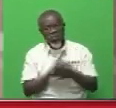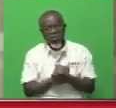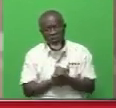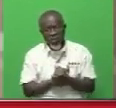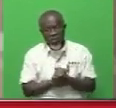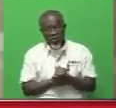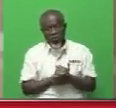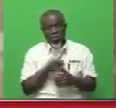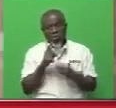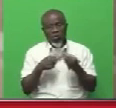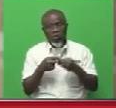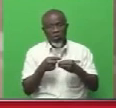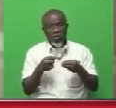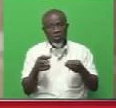education,